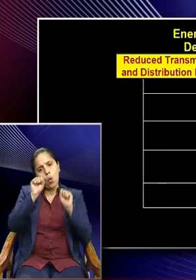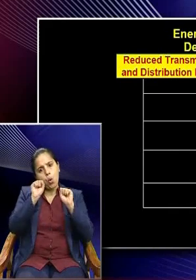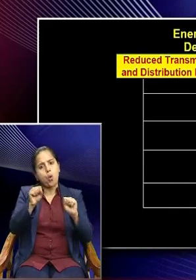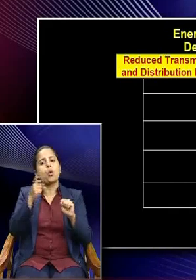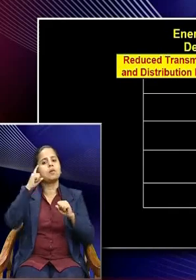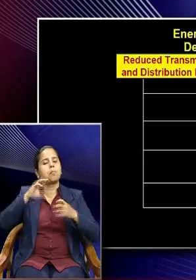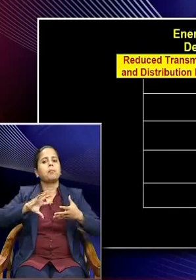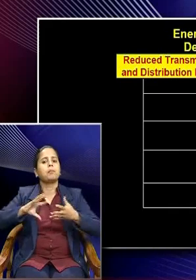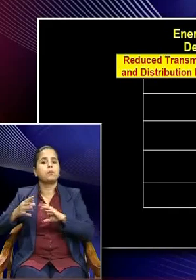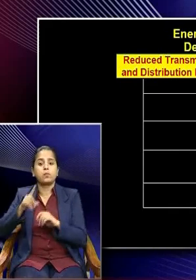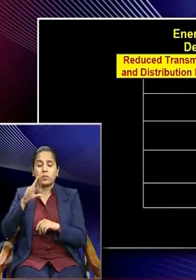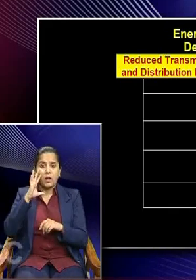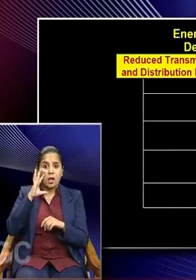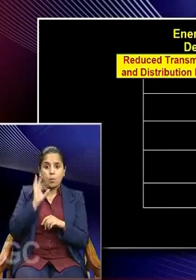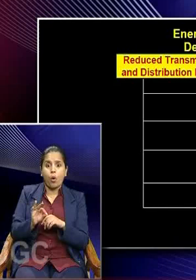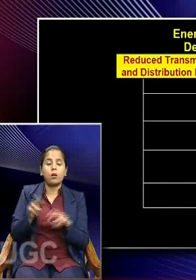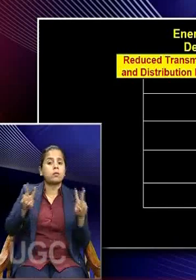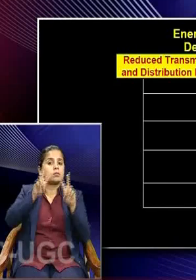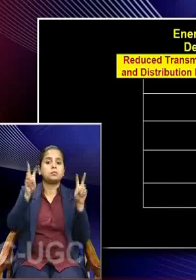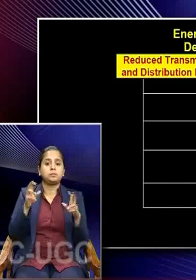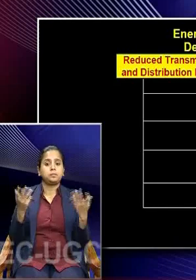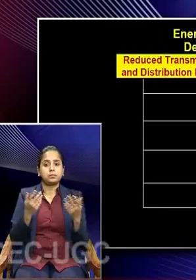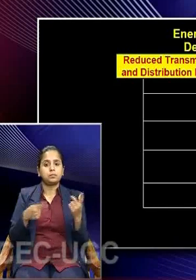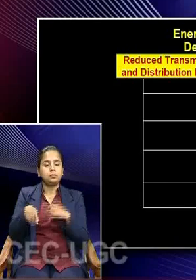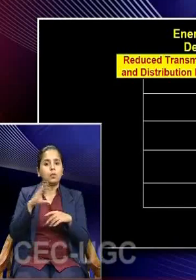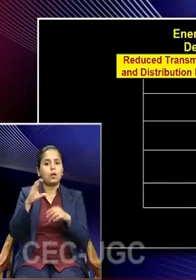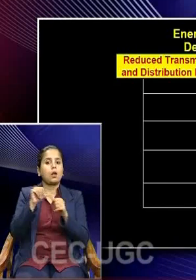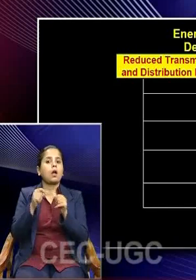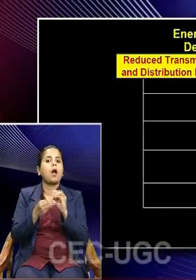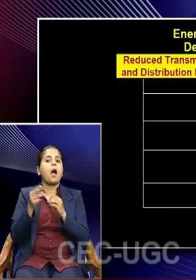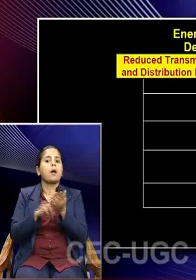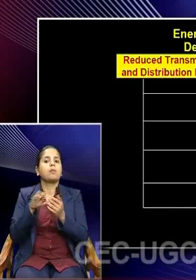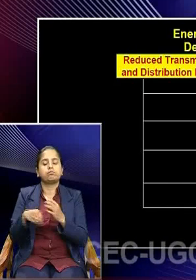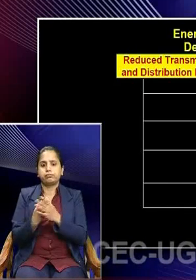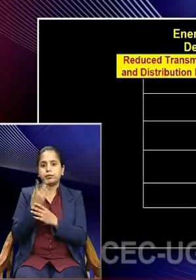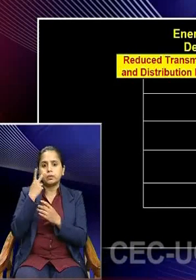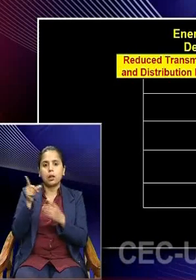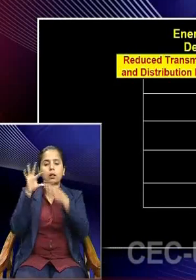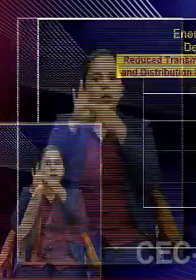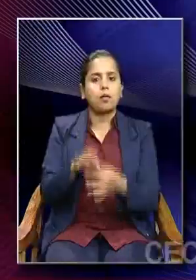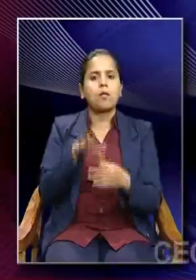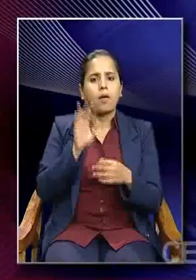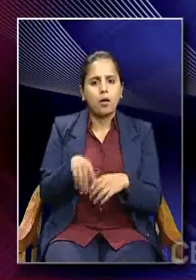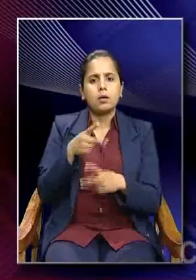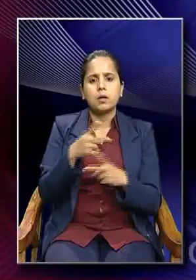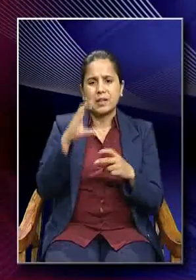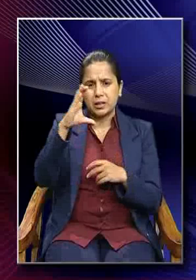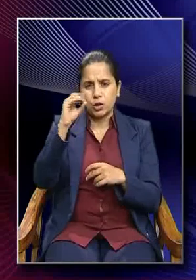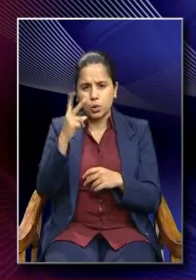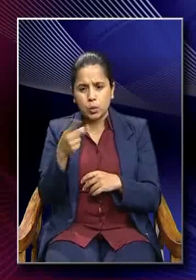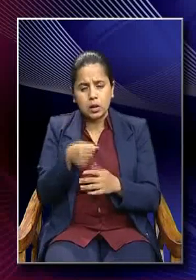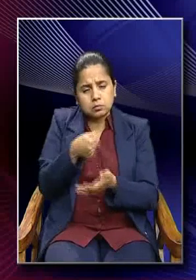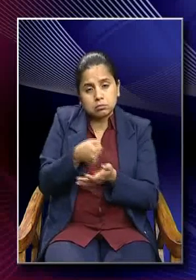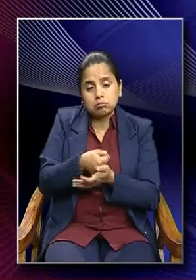then a very important aspect is the carbon emissions associated with such a system are minimal.